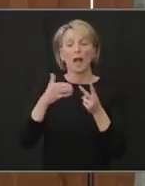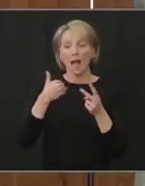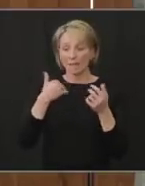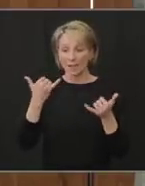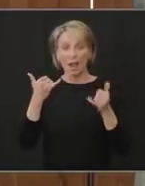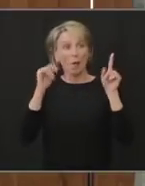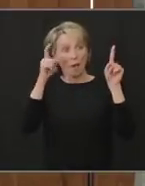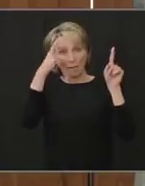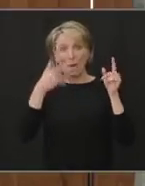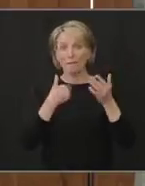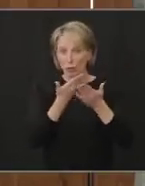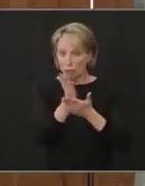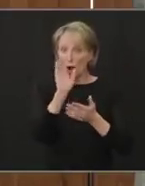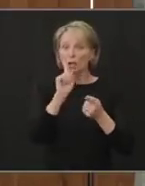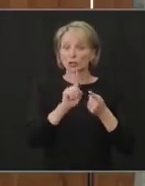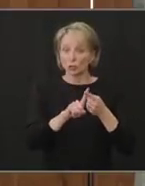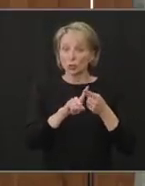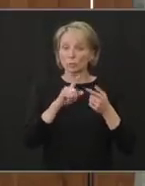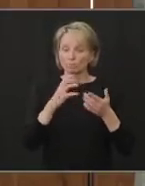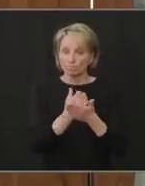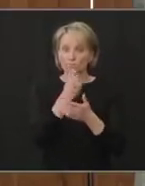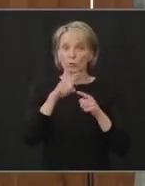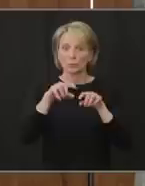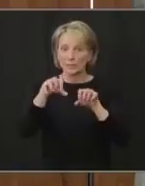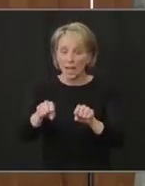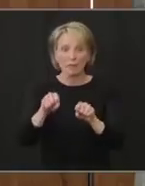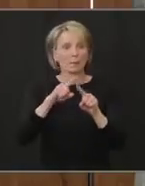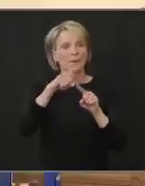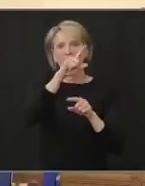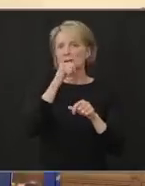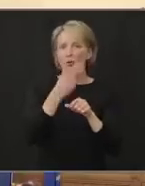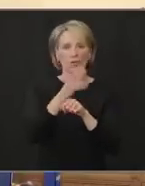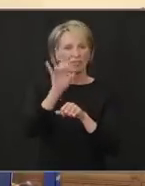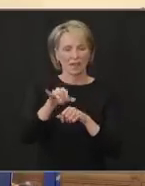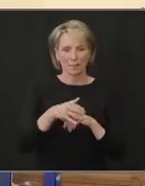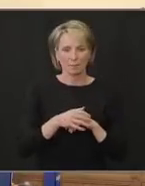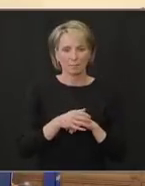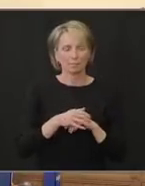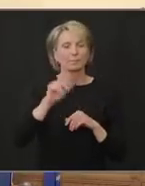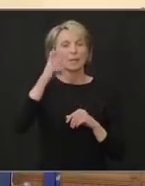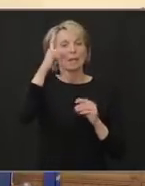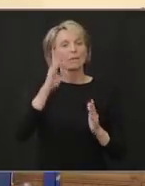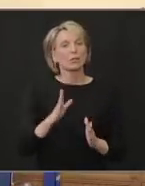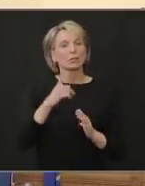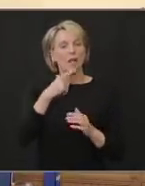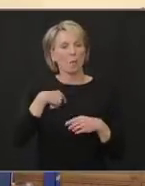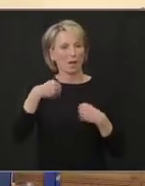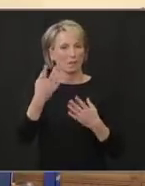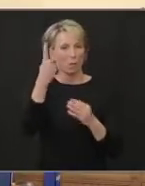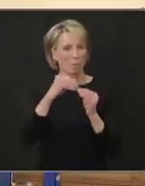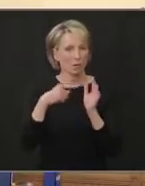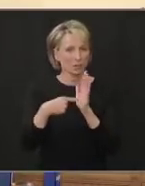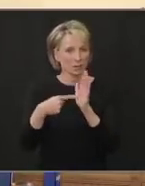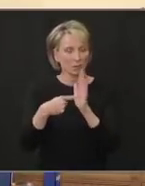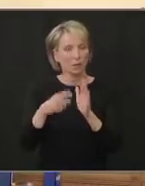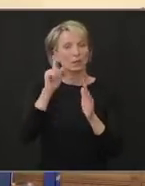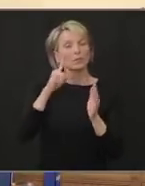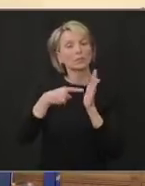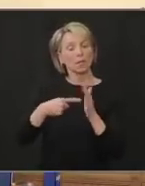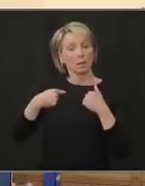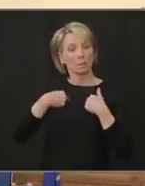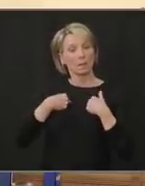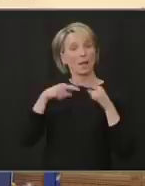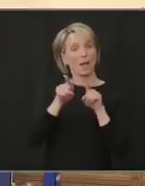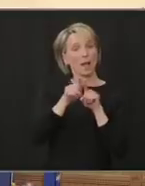fails to take advantage of. Hey, Paz, can I just give one other example? I, as the governor of Connecticut, could go to General Motors